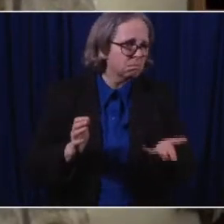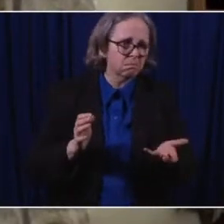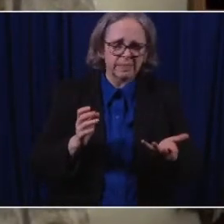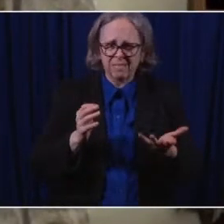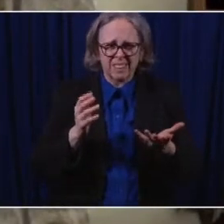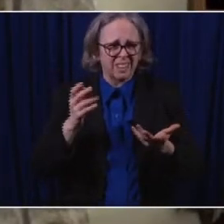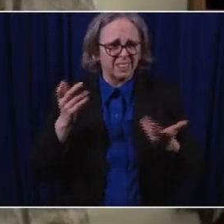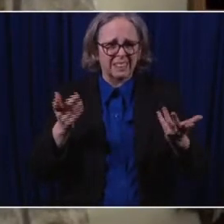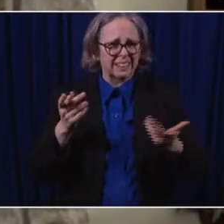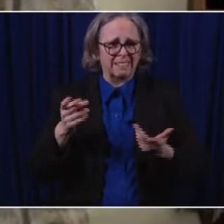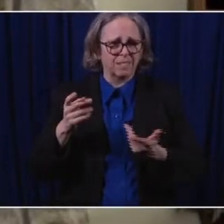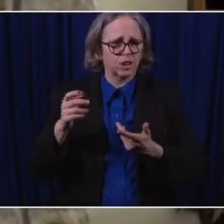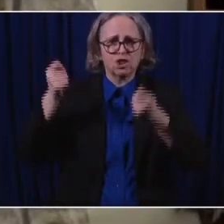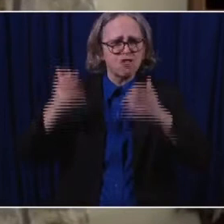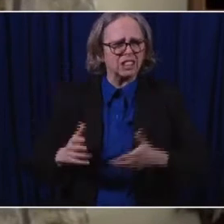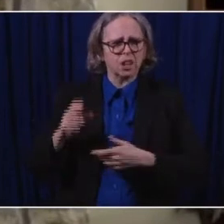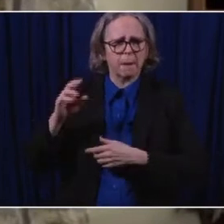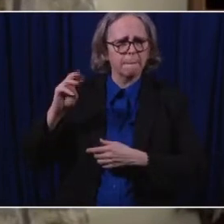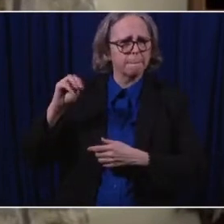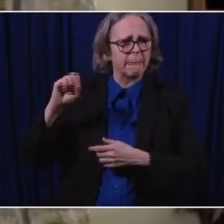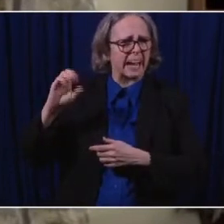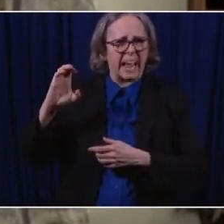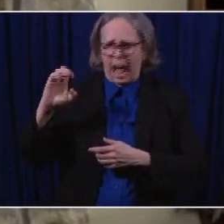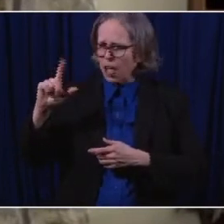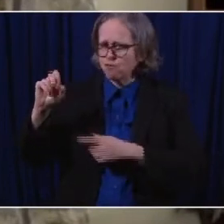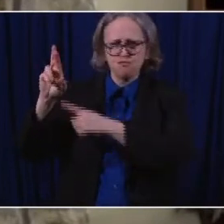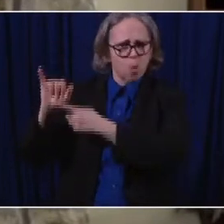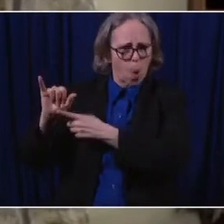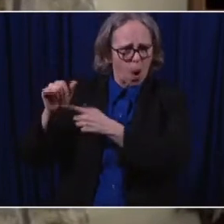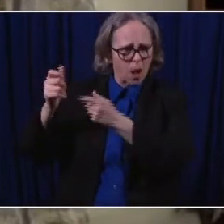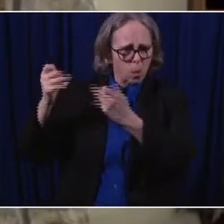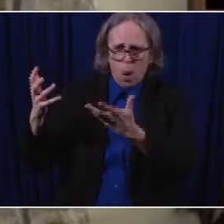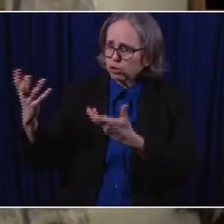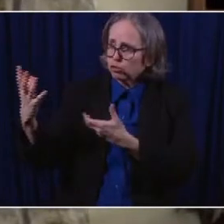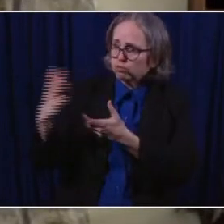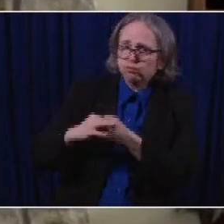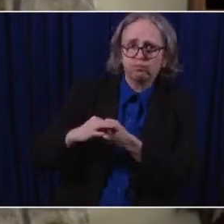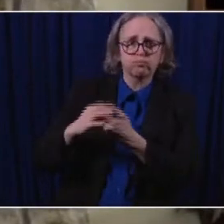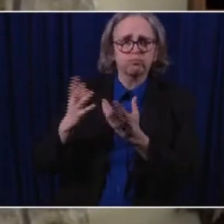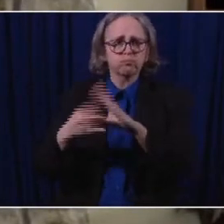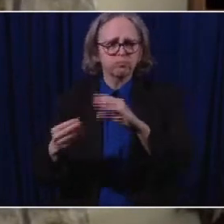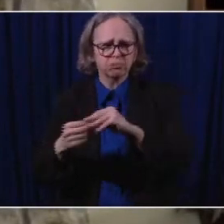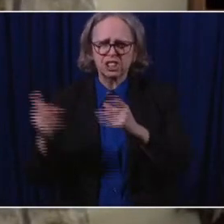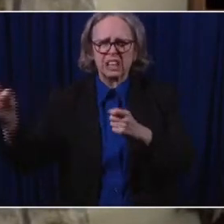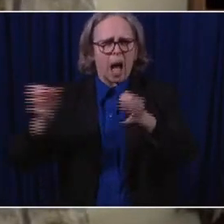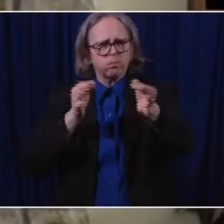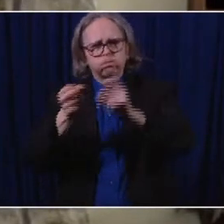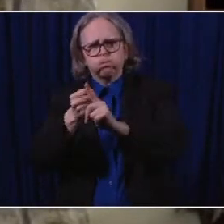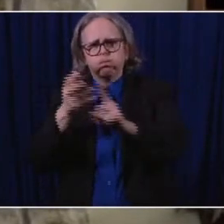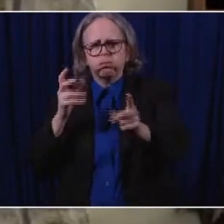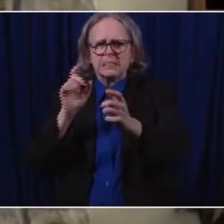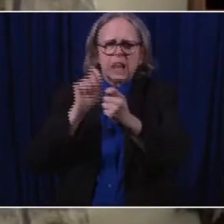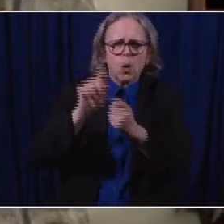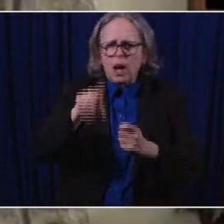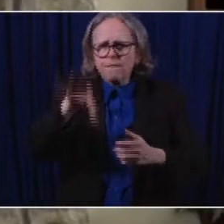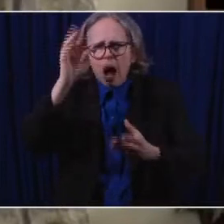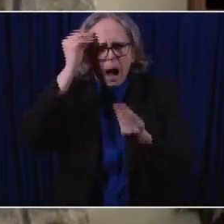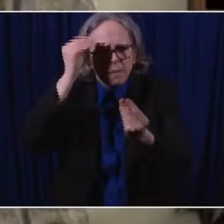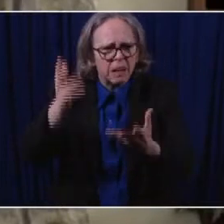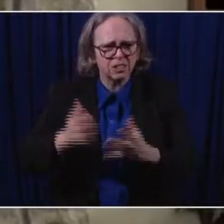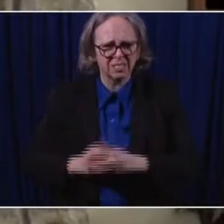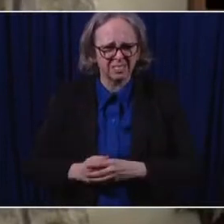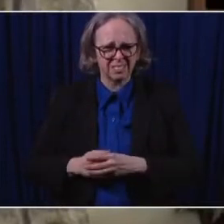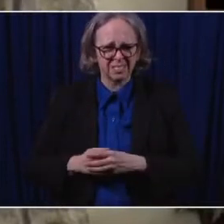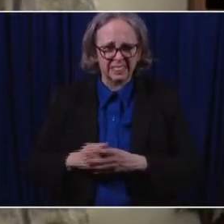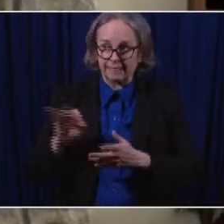Director McElroy wants to jump on, she can give you kind of a full report on what we're doing in that area. So if she's available,